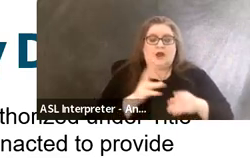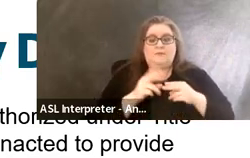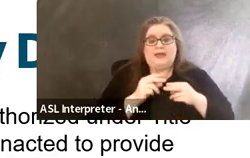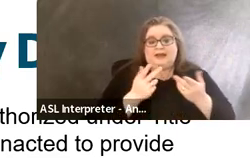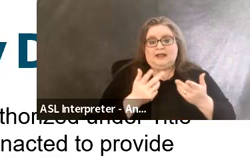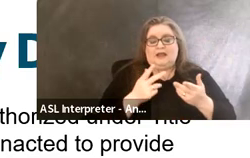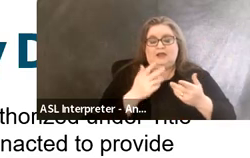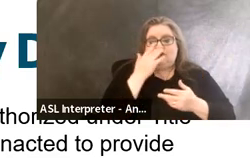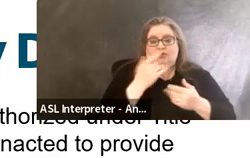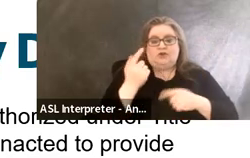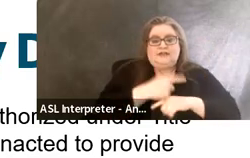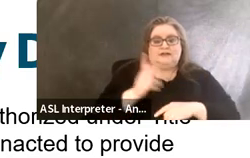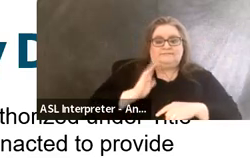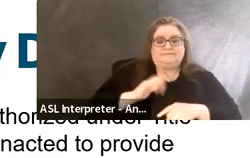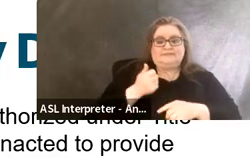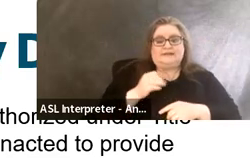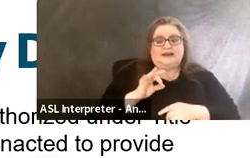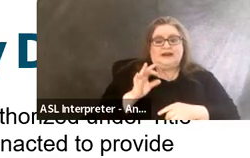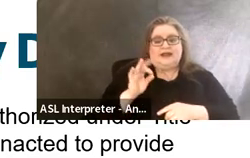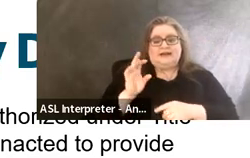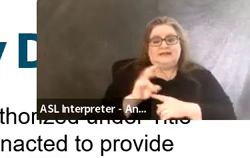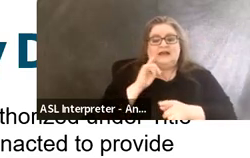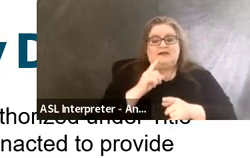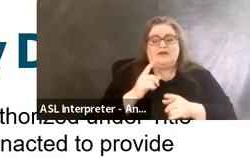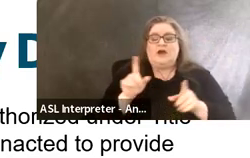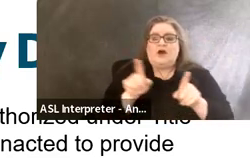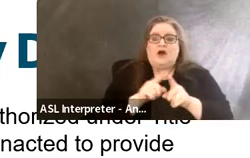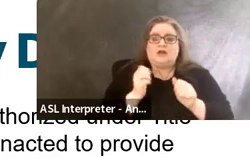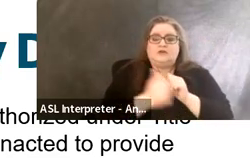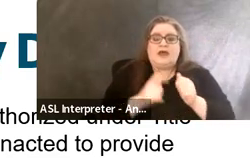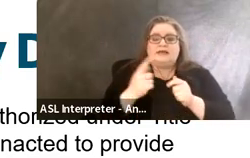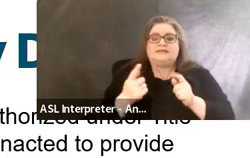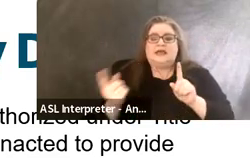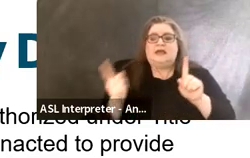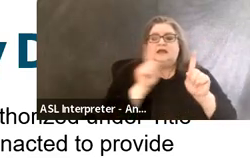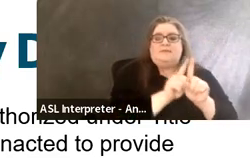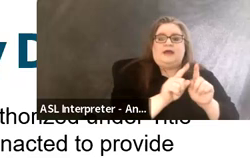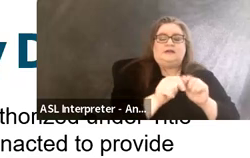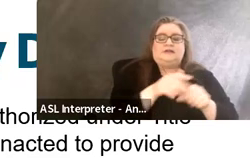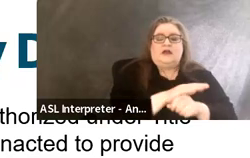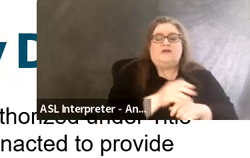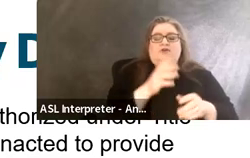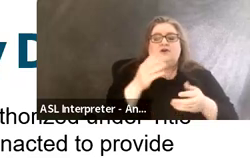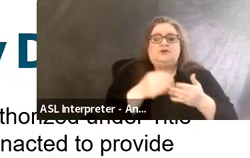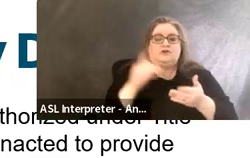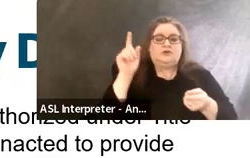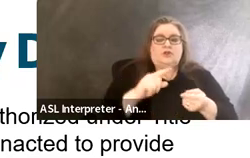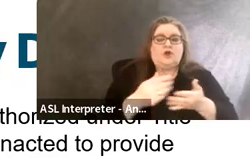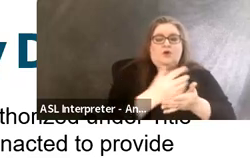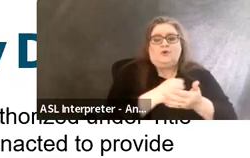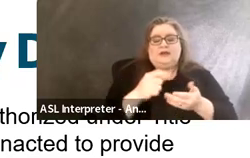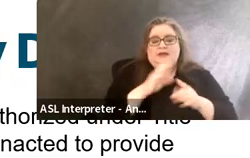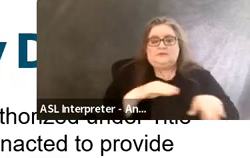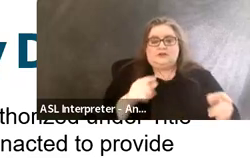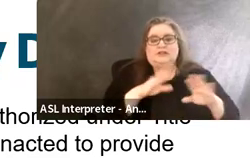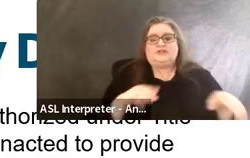in 1997, Congress also passed a companion to cover low-income children through a program called the Children's